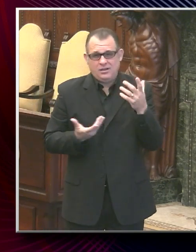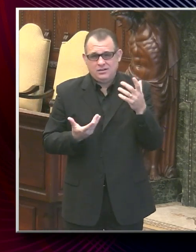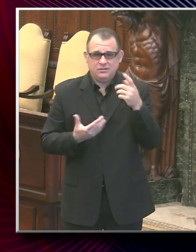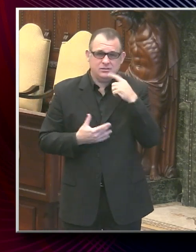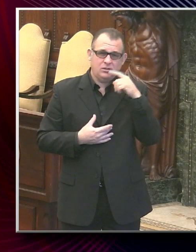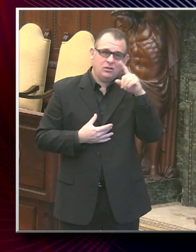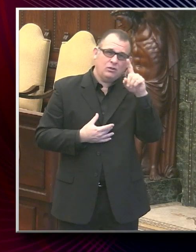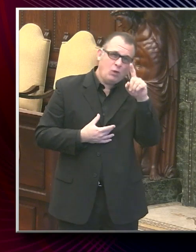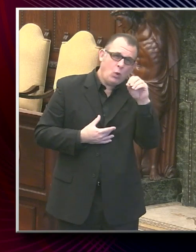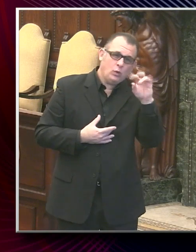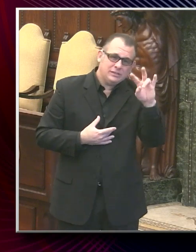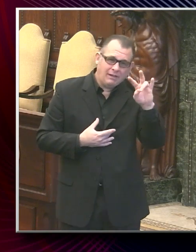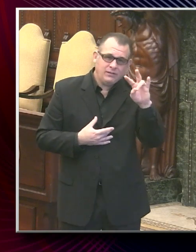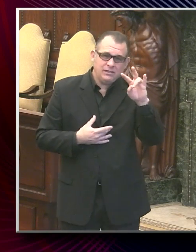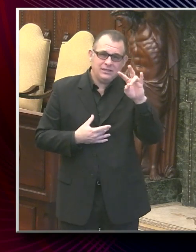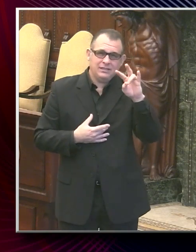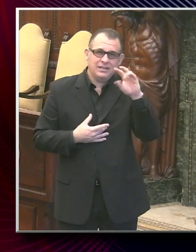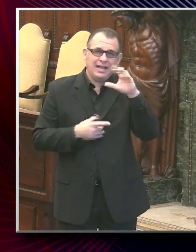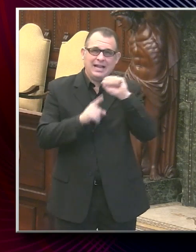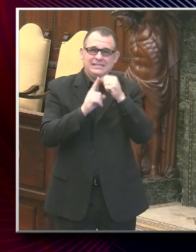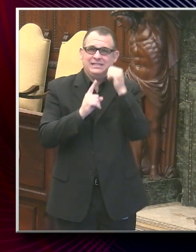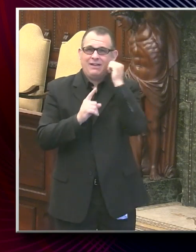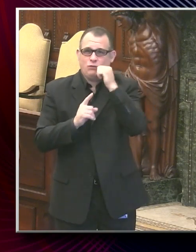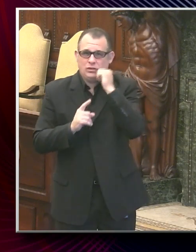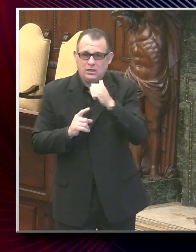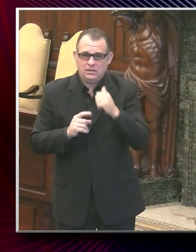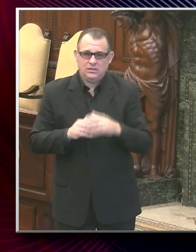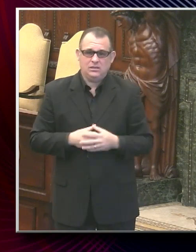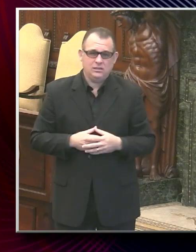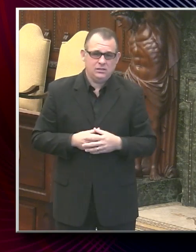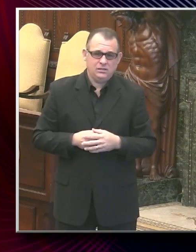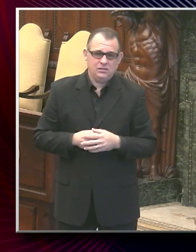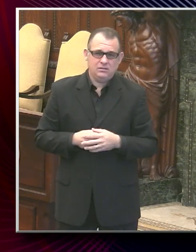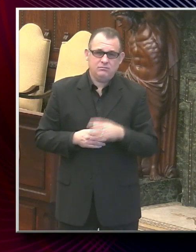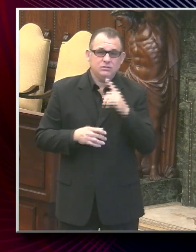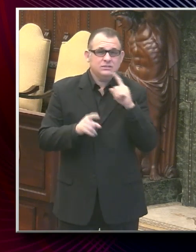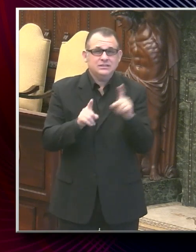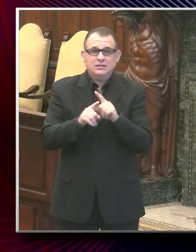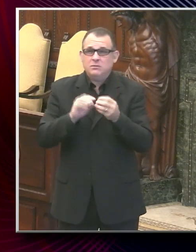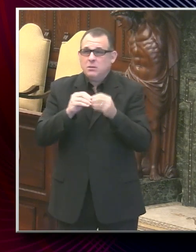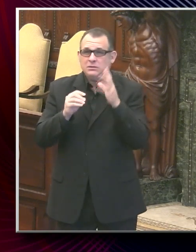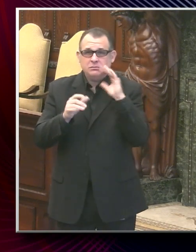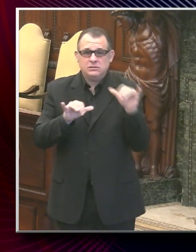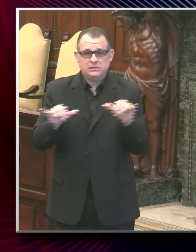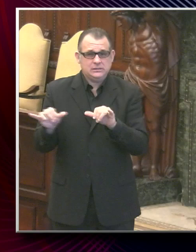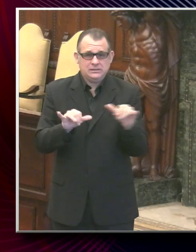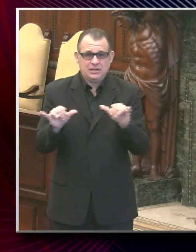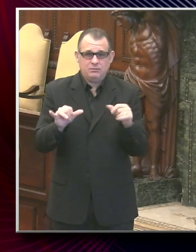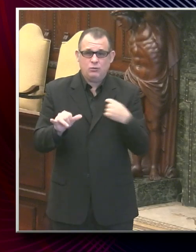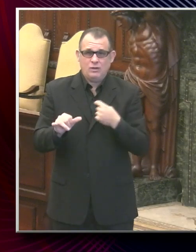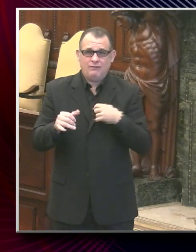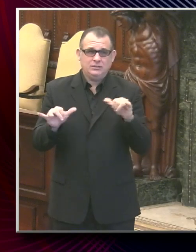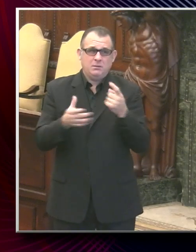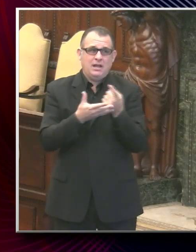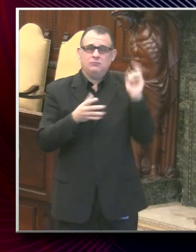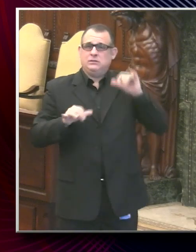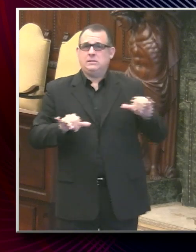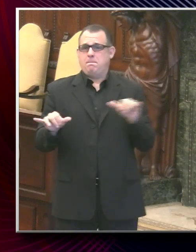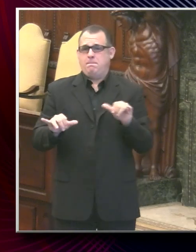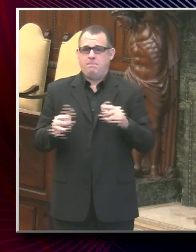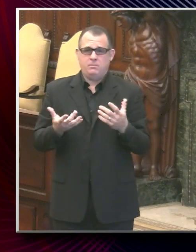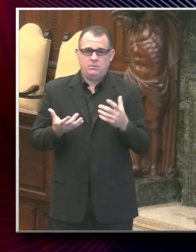in hearing about cases, so that number will rise a little bit in the future. It's very similar to the number that I reported this time last week. We're averaging